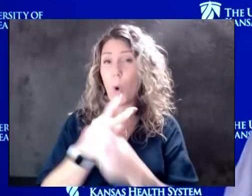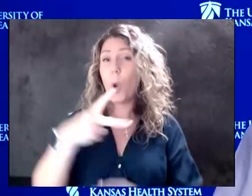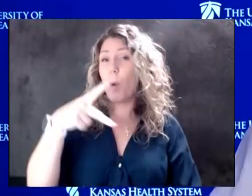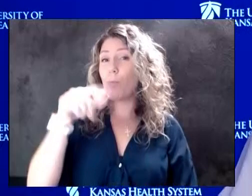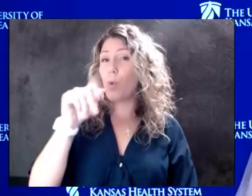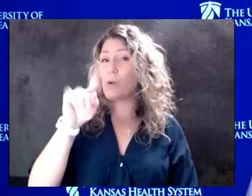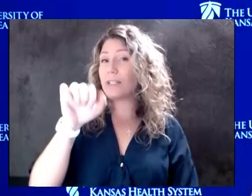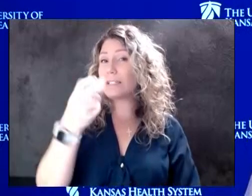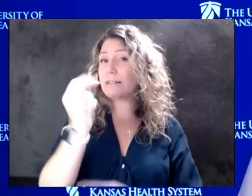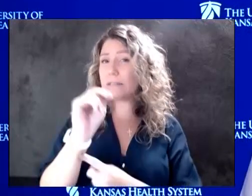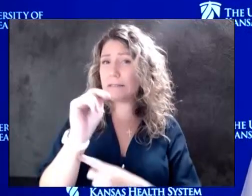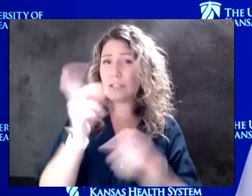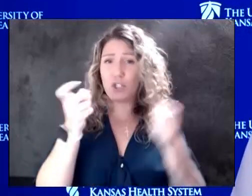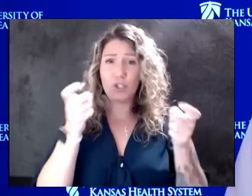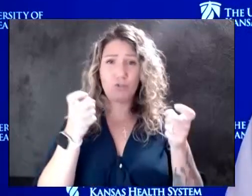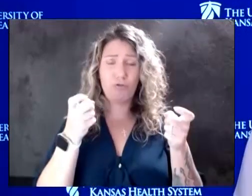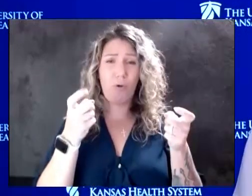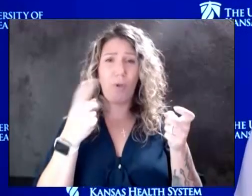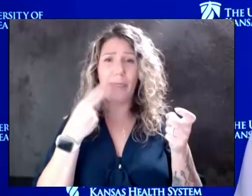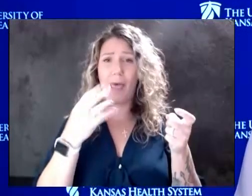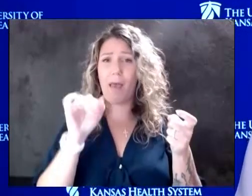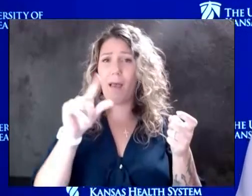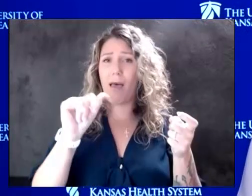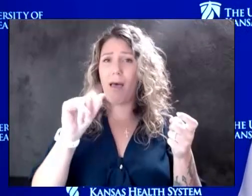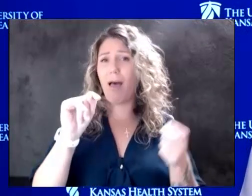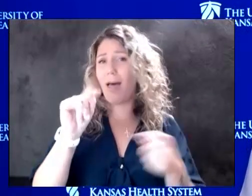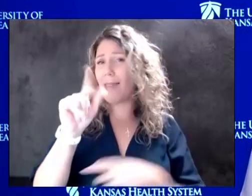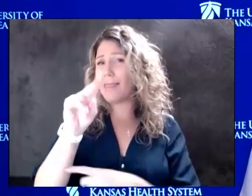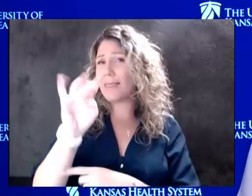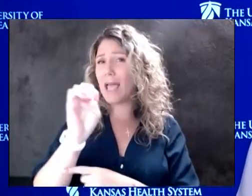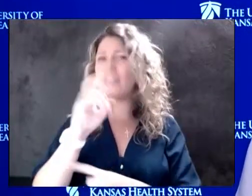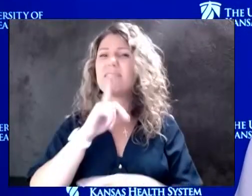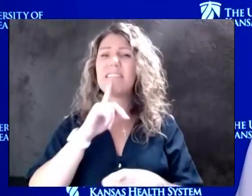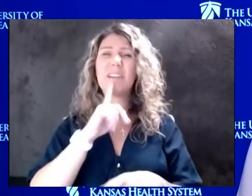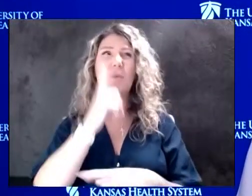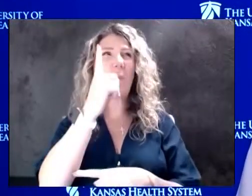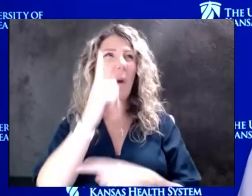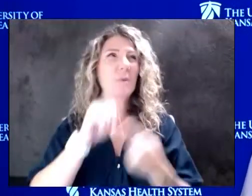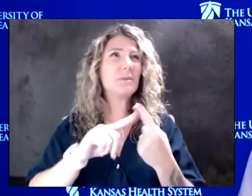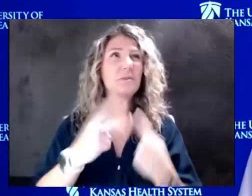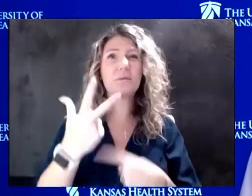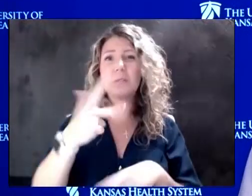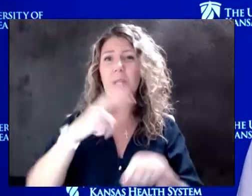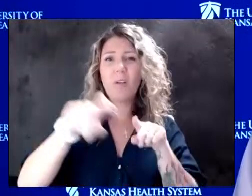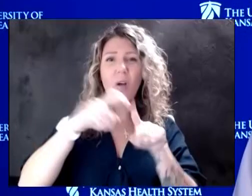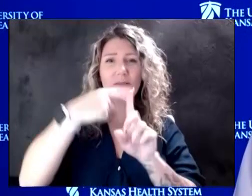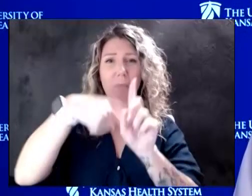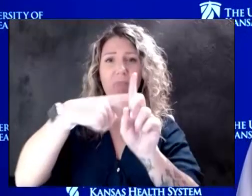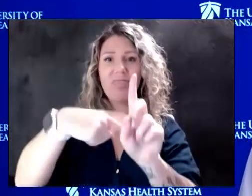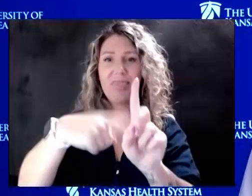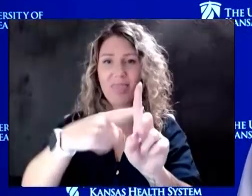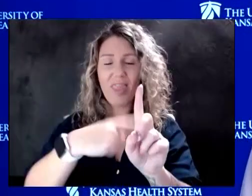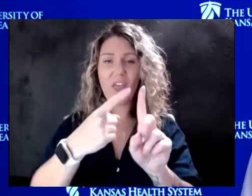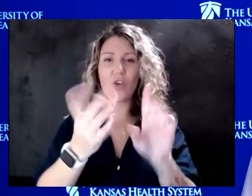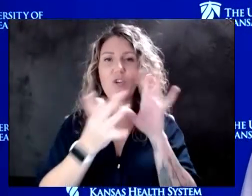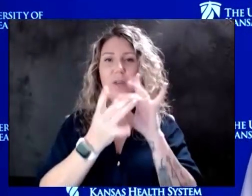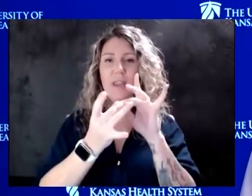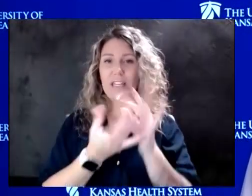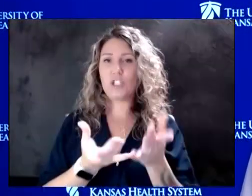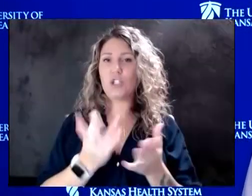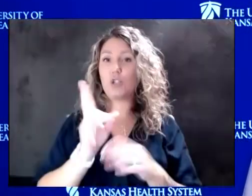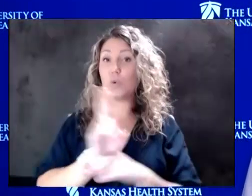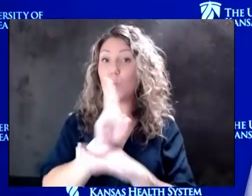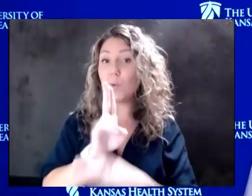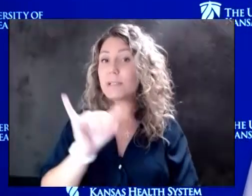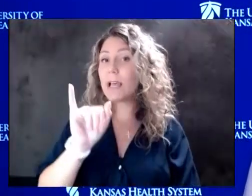hotline is getting about 1 to 3 calls per month about using ivermectin. Again, ivermectin is a very